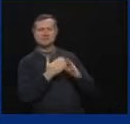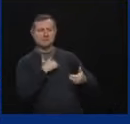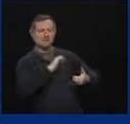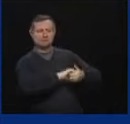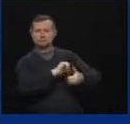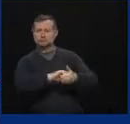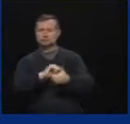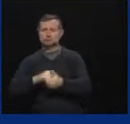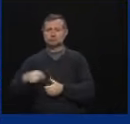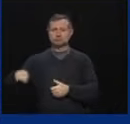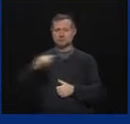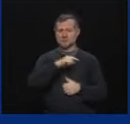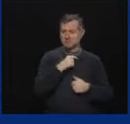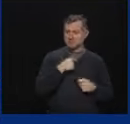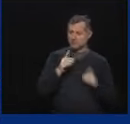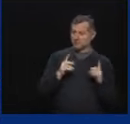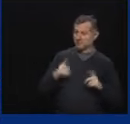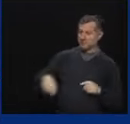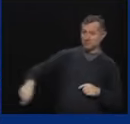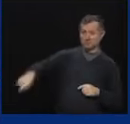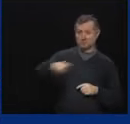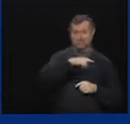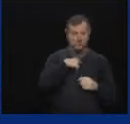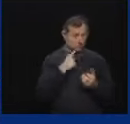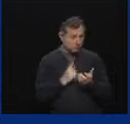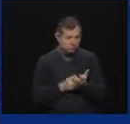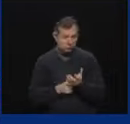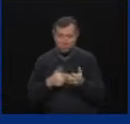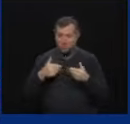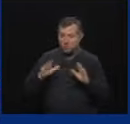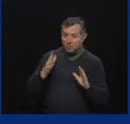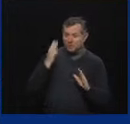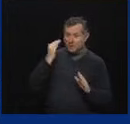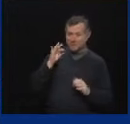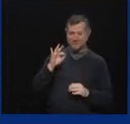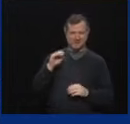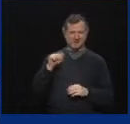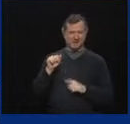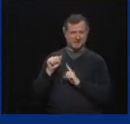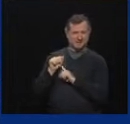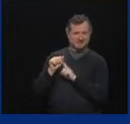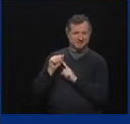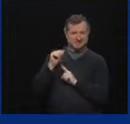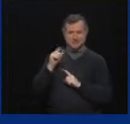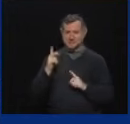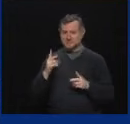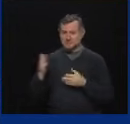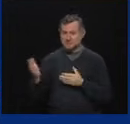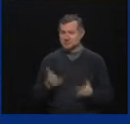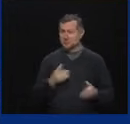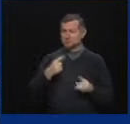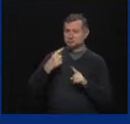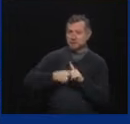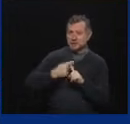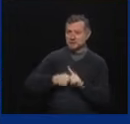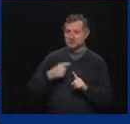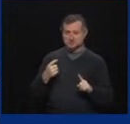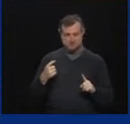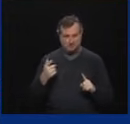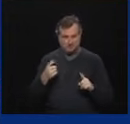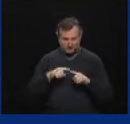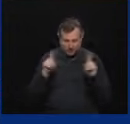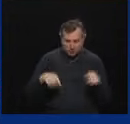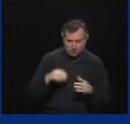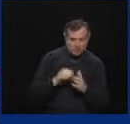about FEMA relief in flooded areas, take the forms. A lot of these people are renters. So I'm very targeted on using all